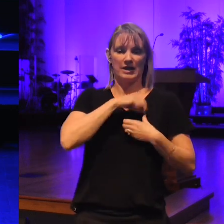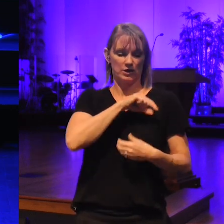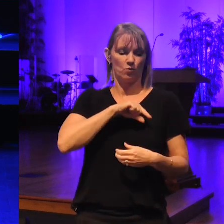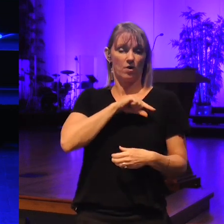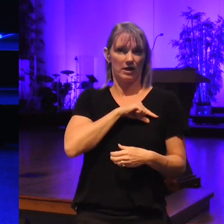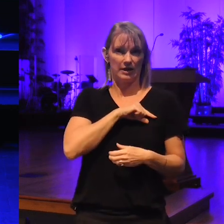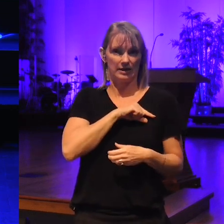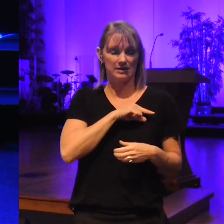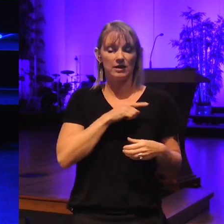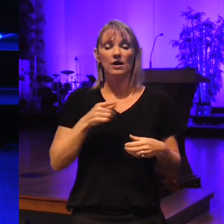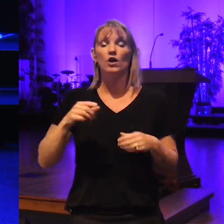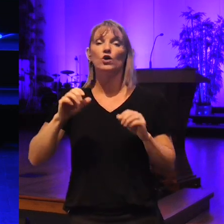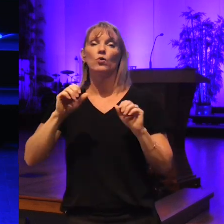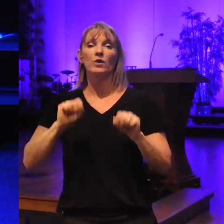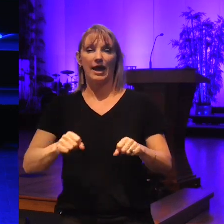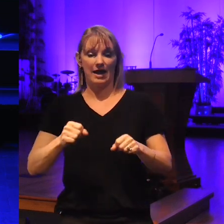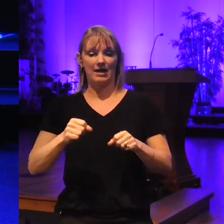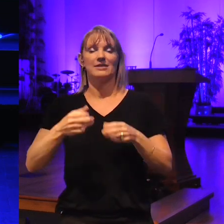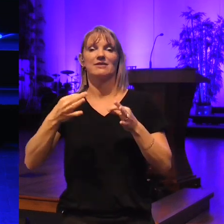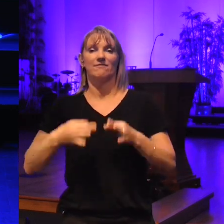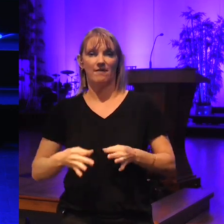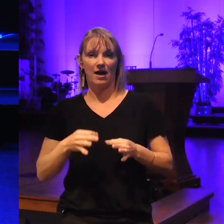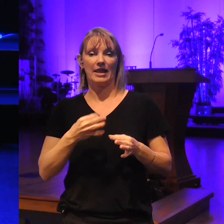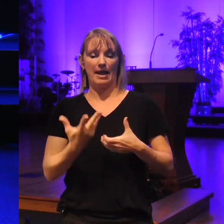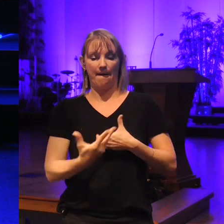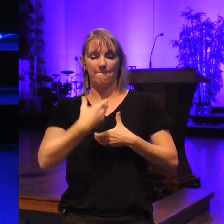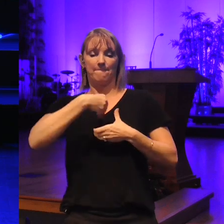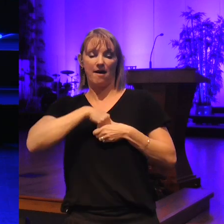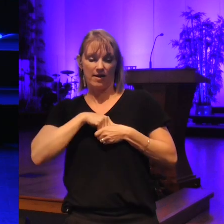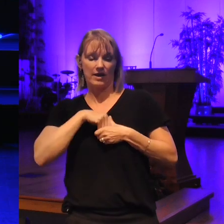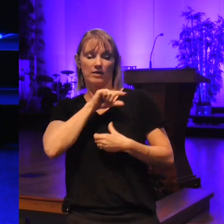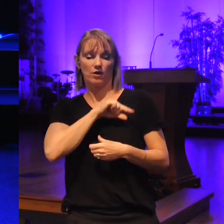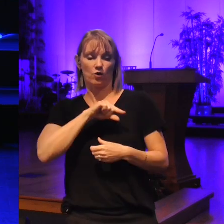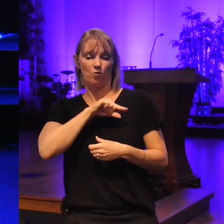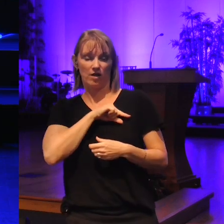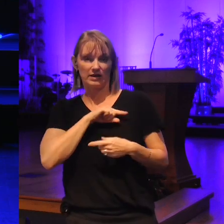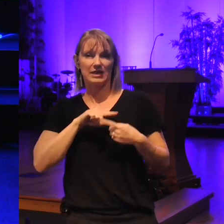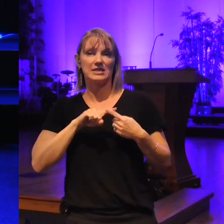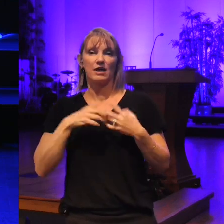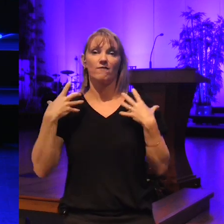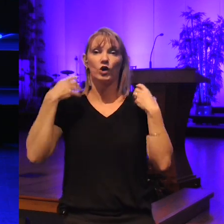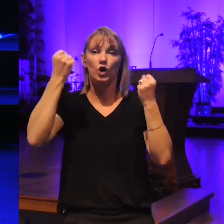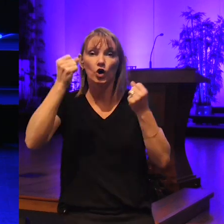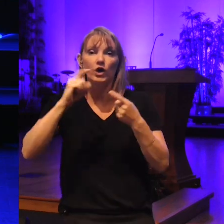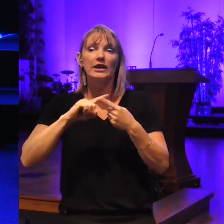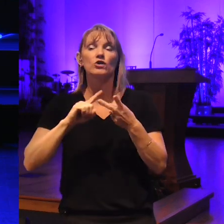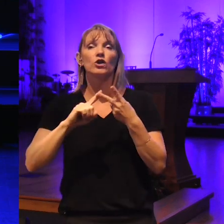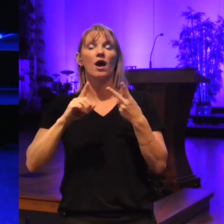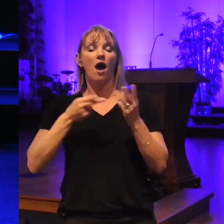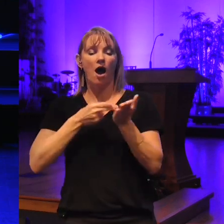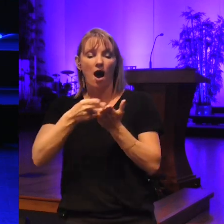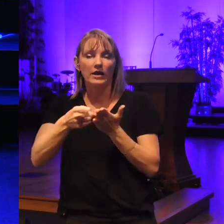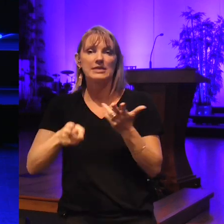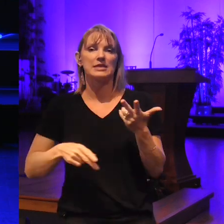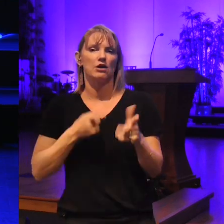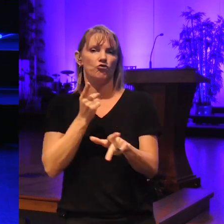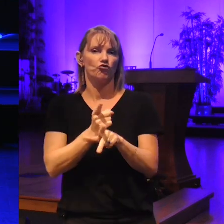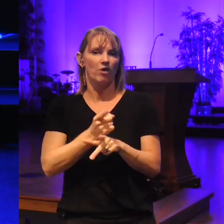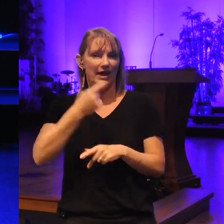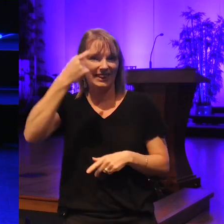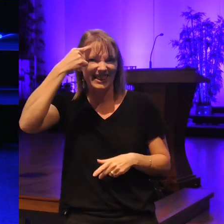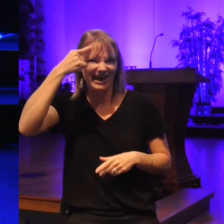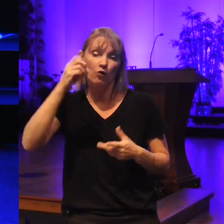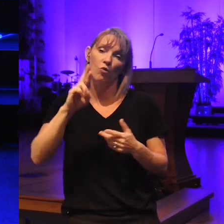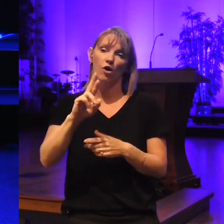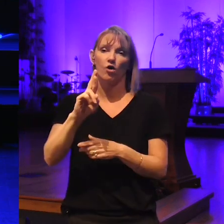can be defined as embodying the qualities of courage, honesty, rightful thinking. Or we could